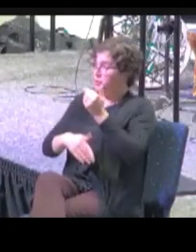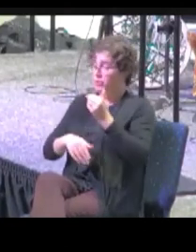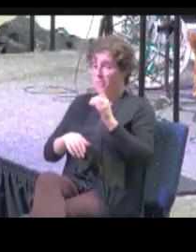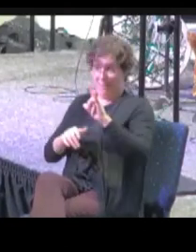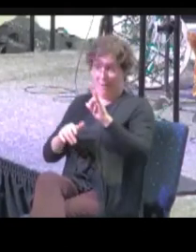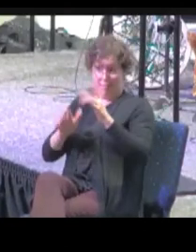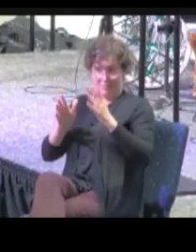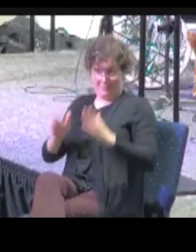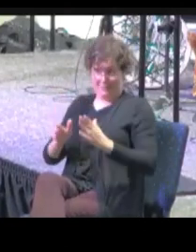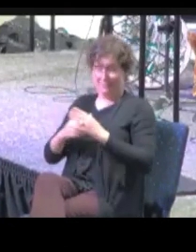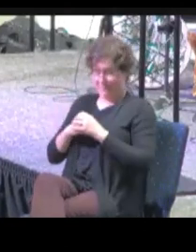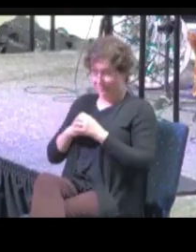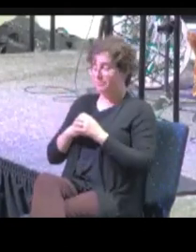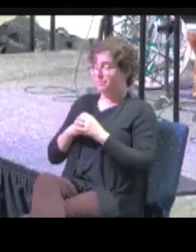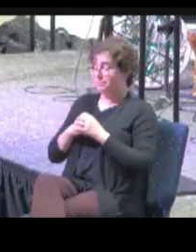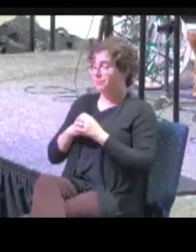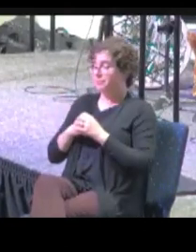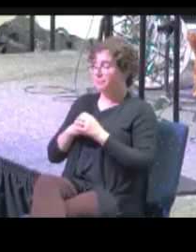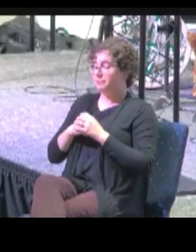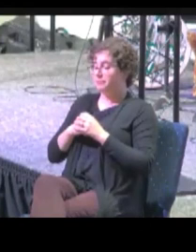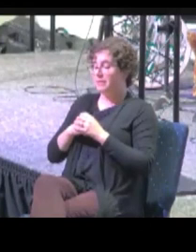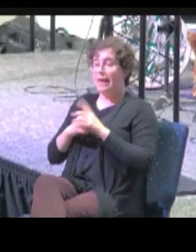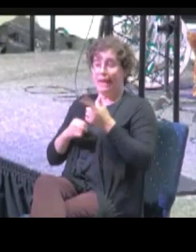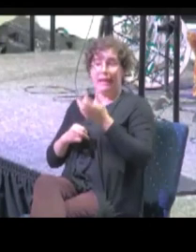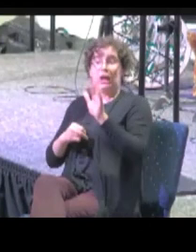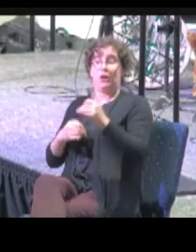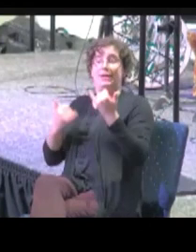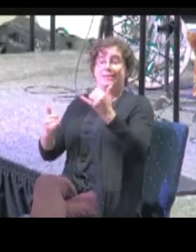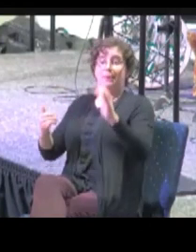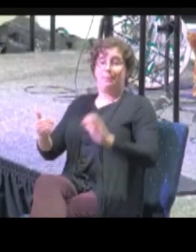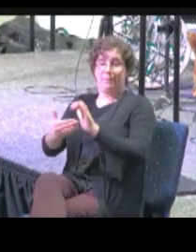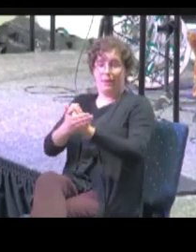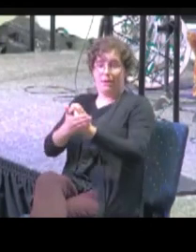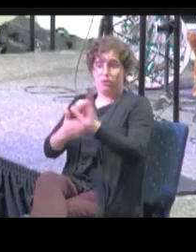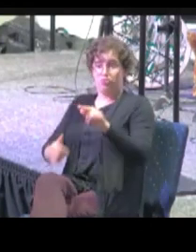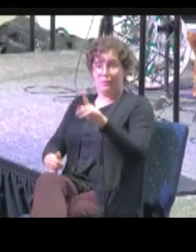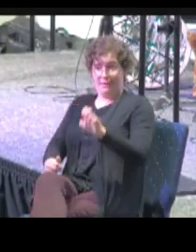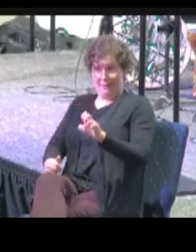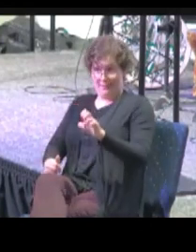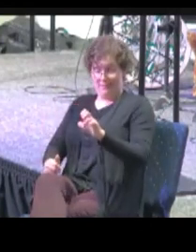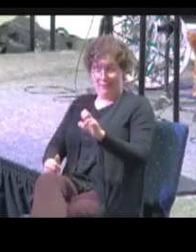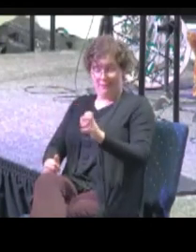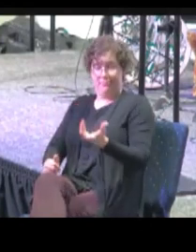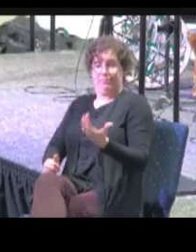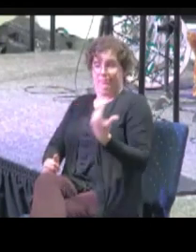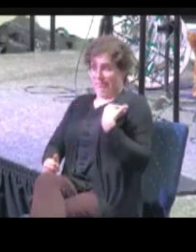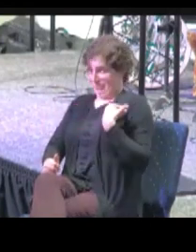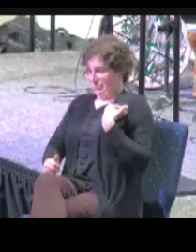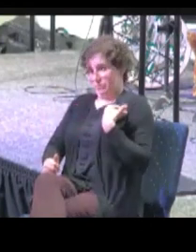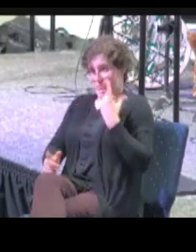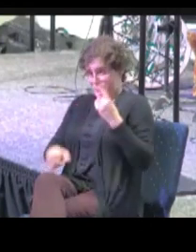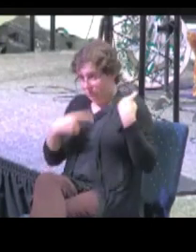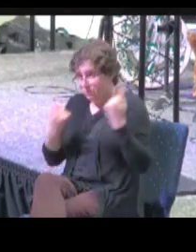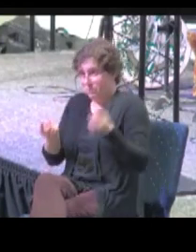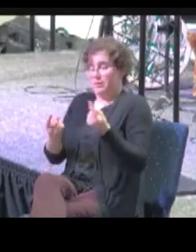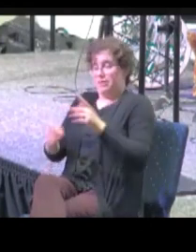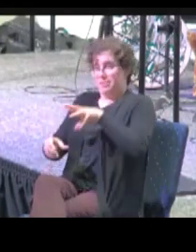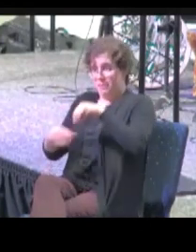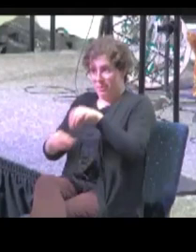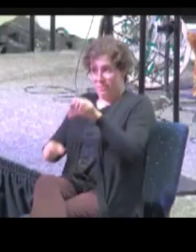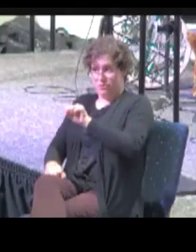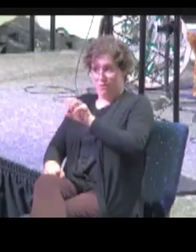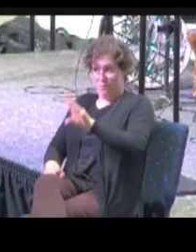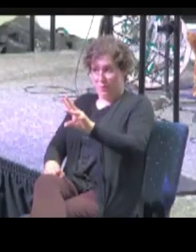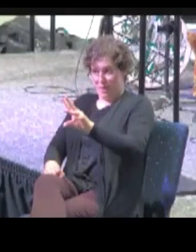turbine planes. Gary is married to Julie and was, for most of his career, a software